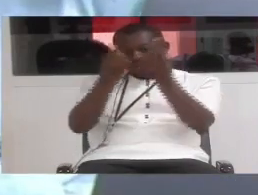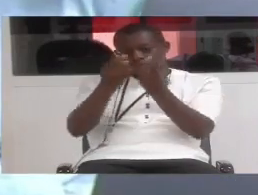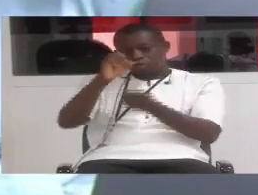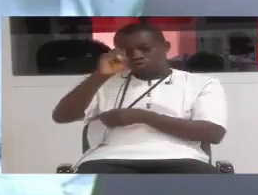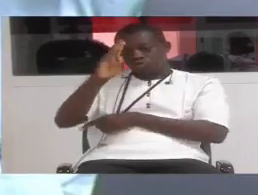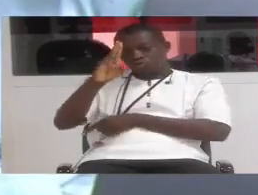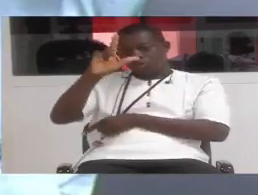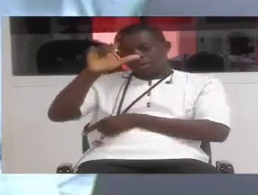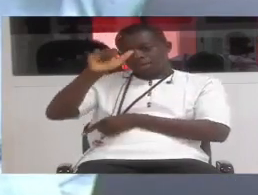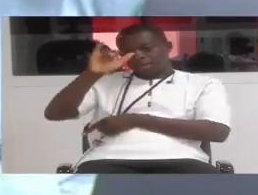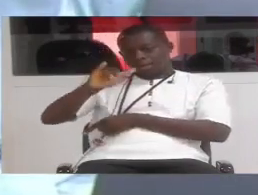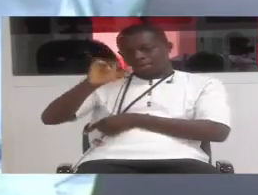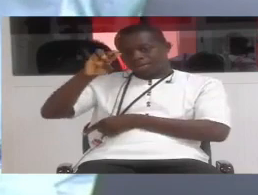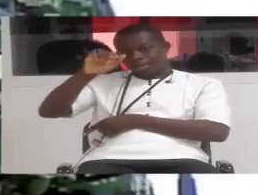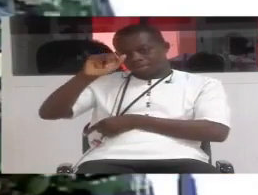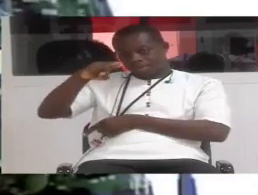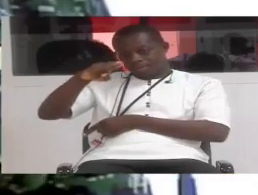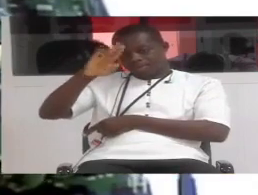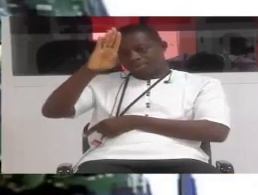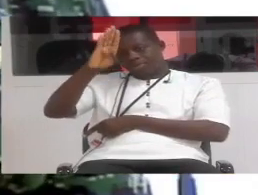They called General Suleiman Badji.